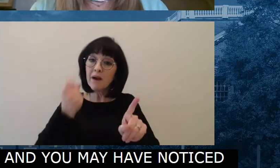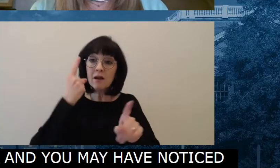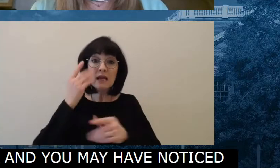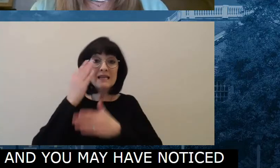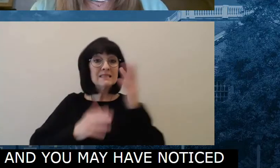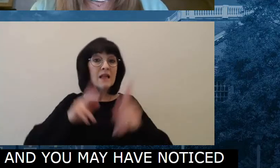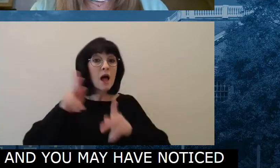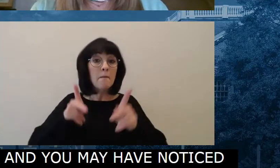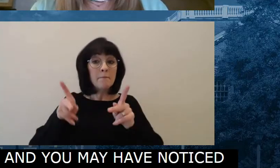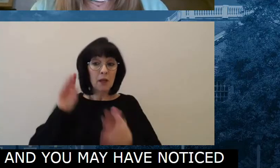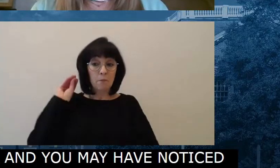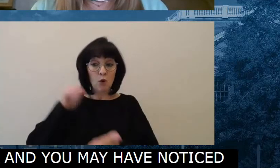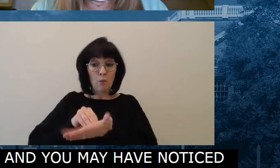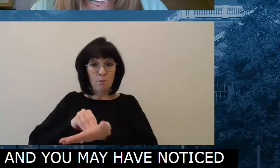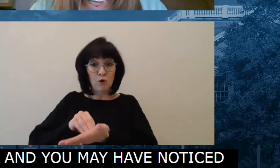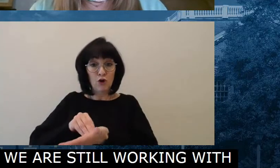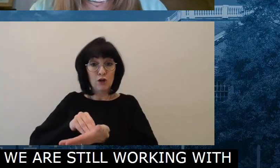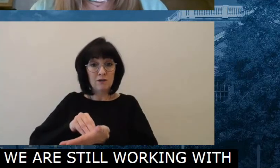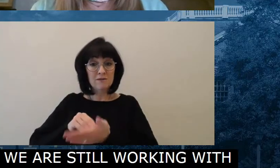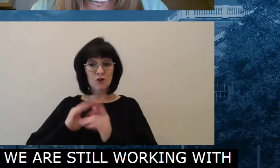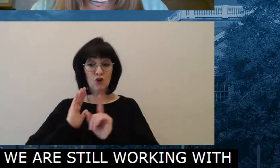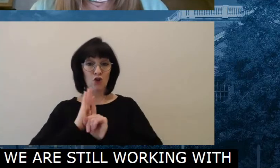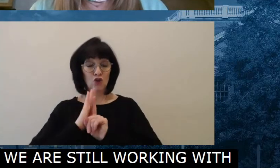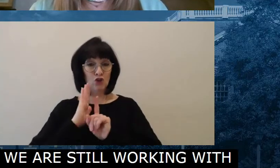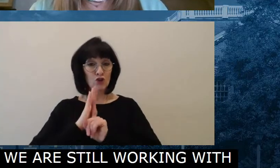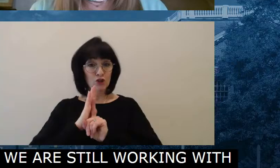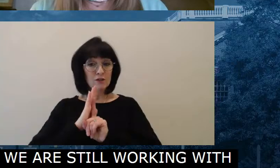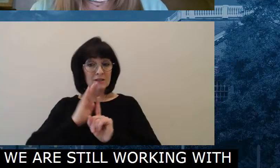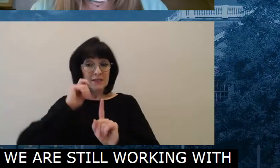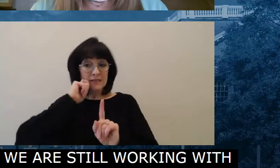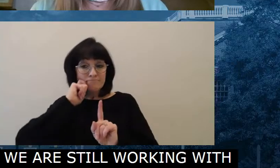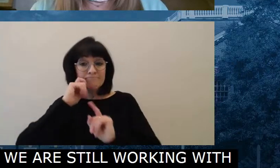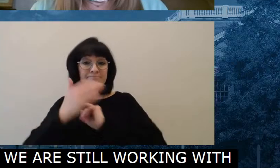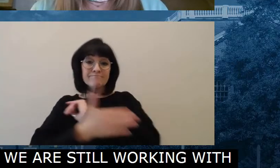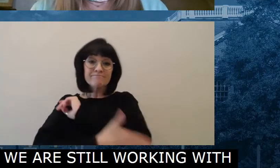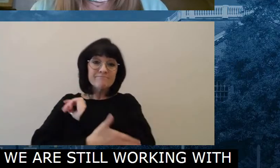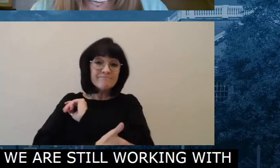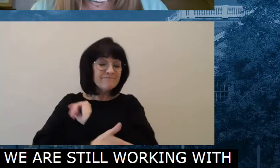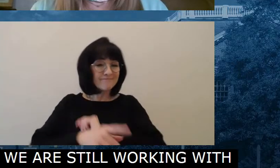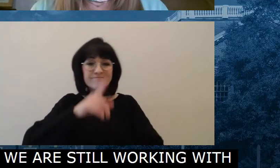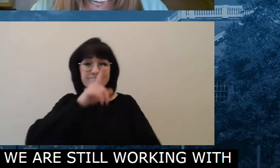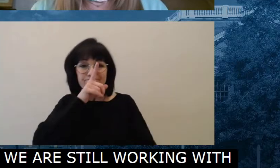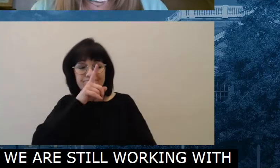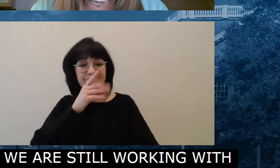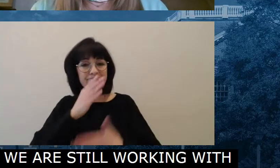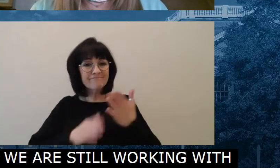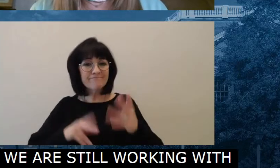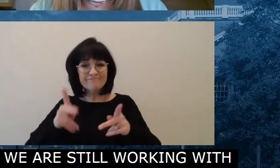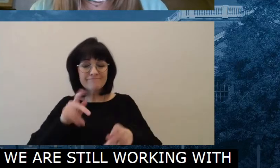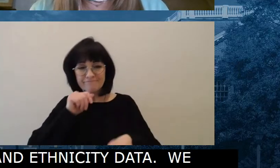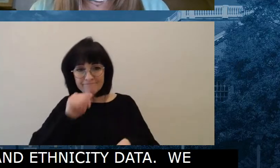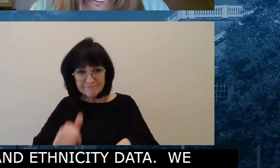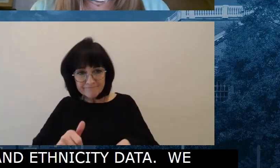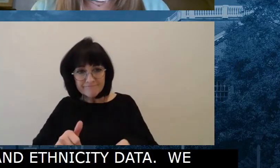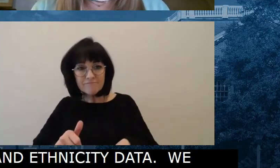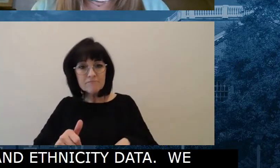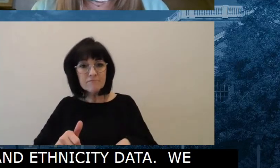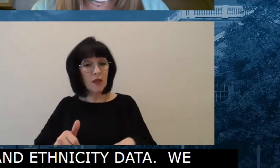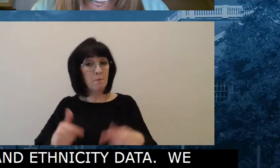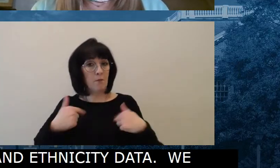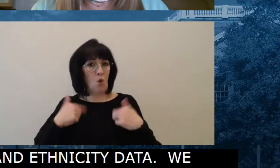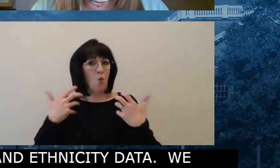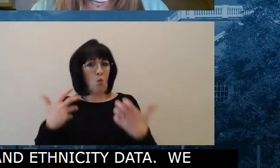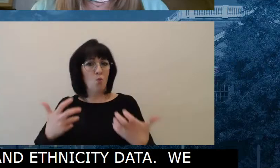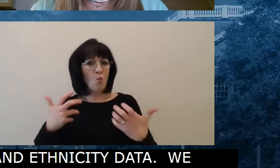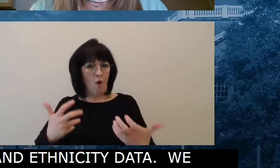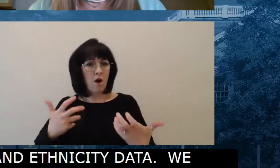data. We expect that we'll get diversity from some of these frontline groups. If you think about the